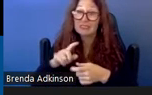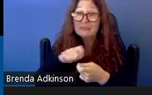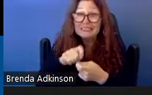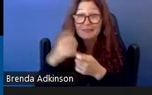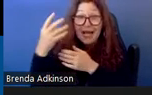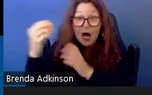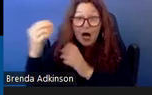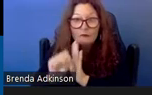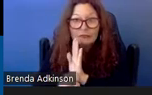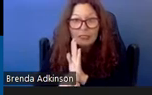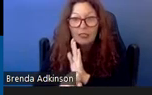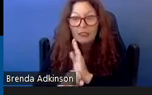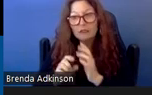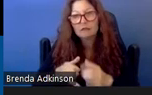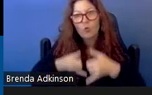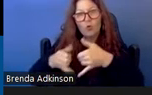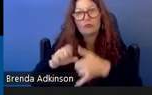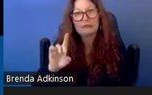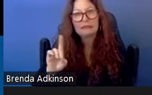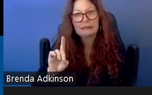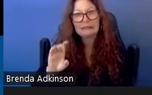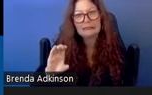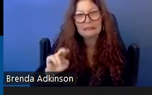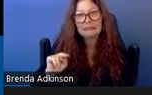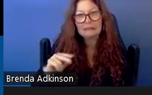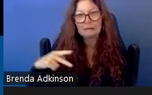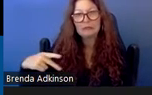DCMP contract?